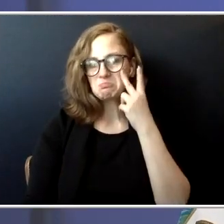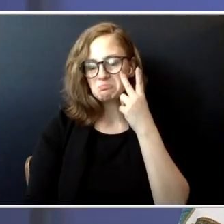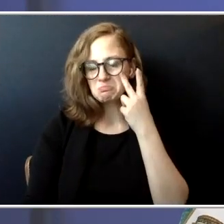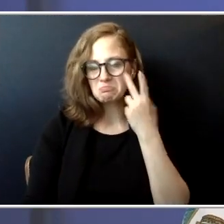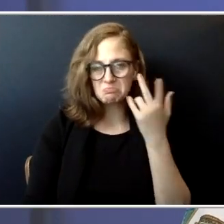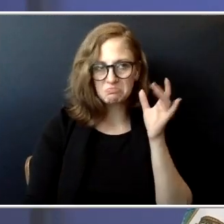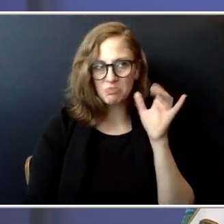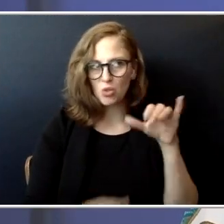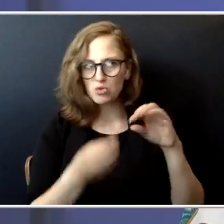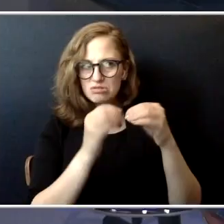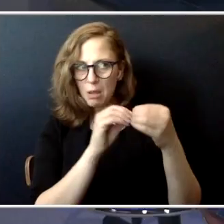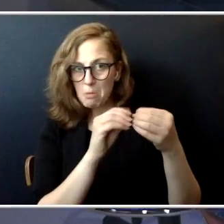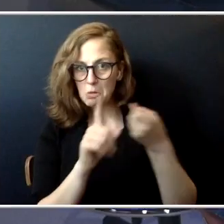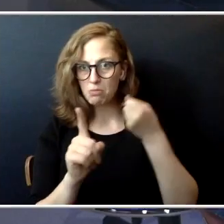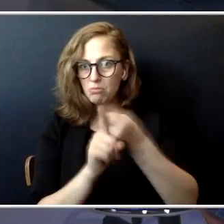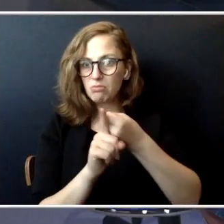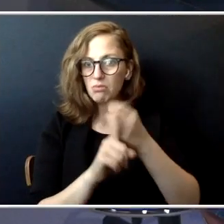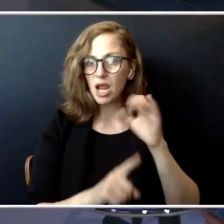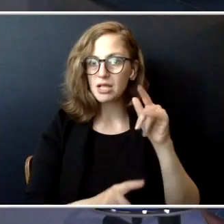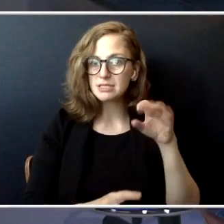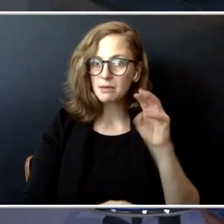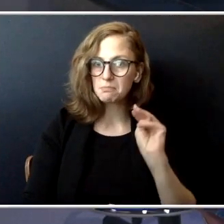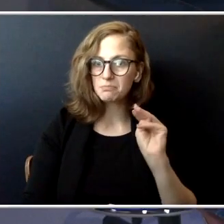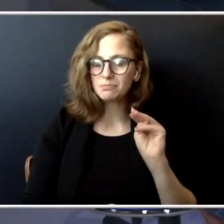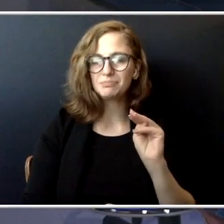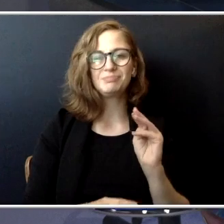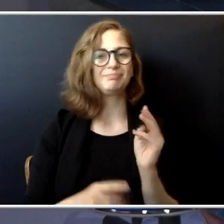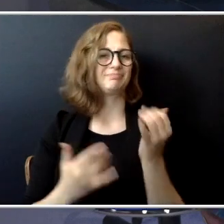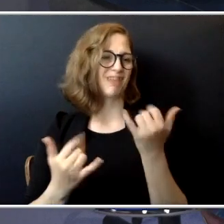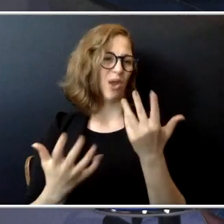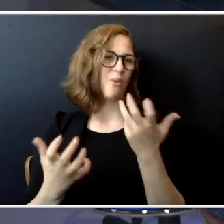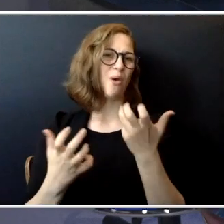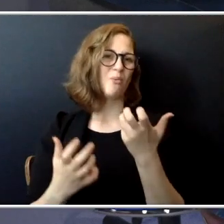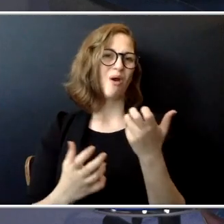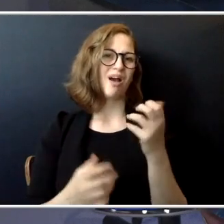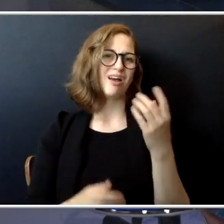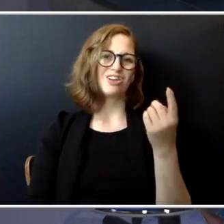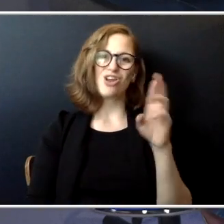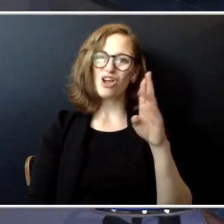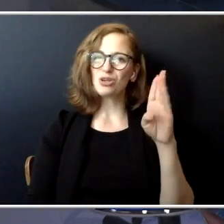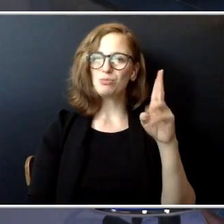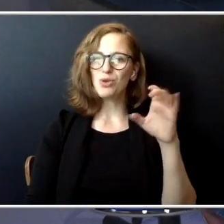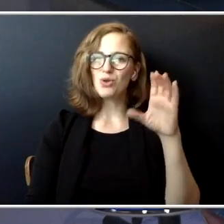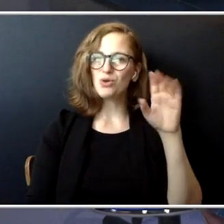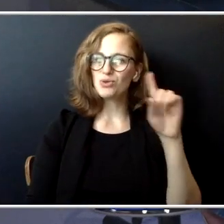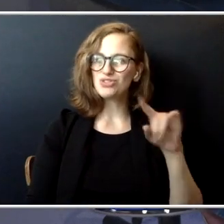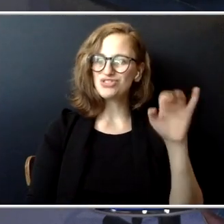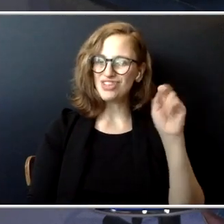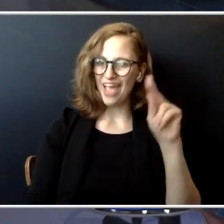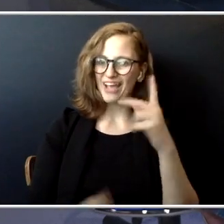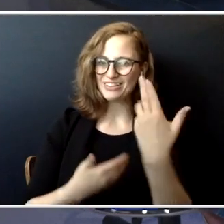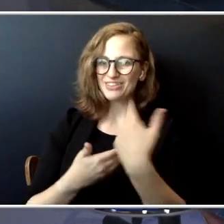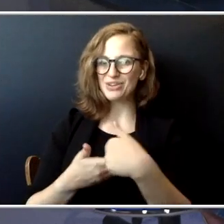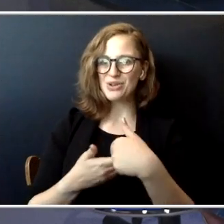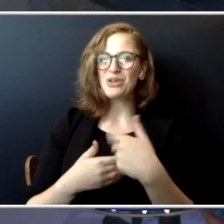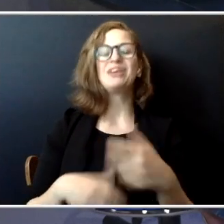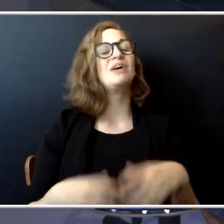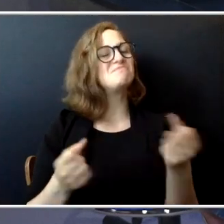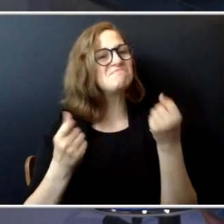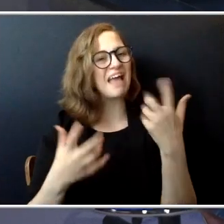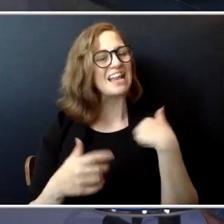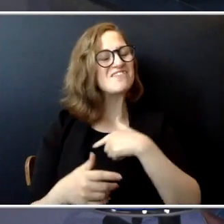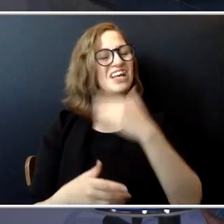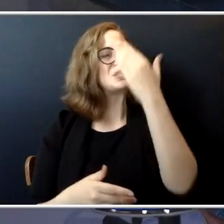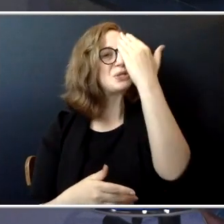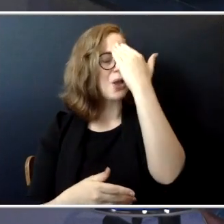were going up. I want to bring Dr. Buchek in because we do need a quick anatomy lesson. A lot of us are familiar with where the thyroid is in our necks.